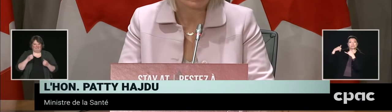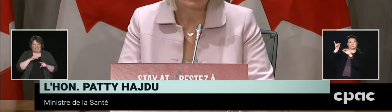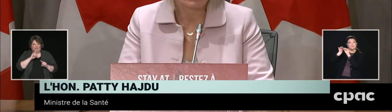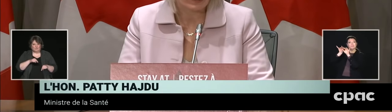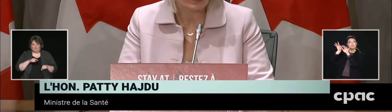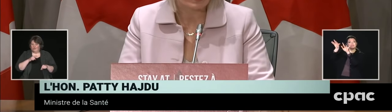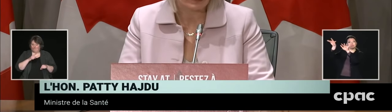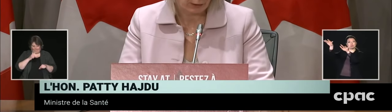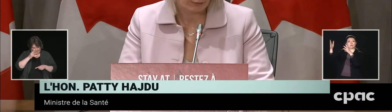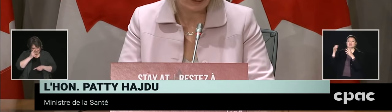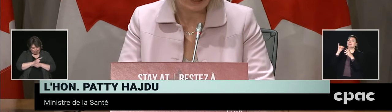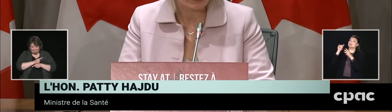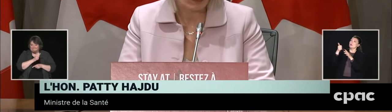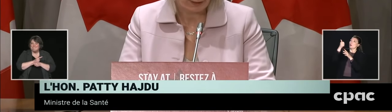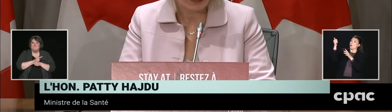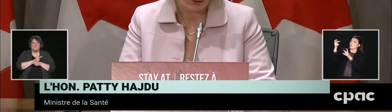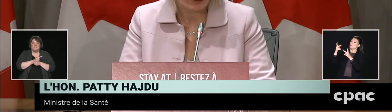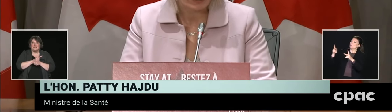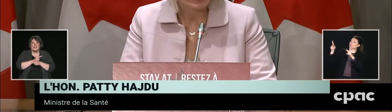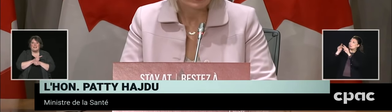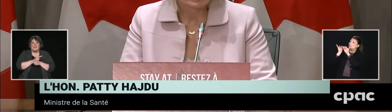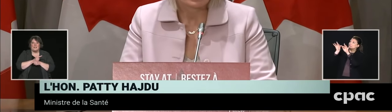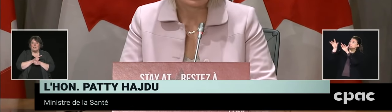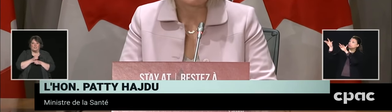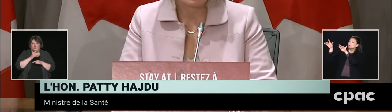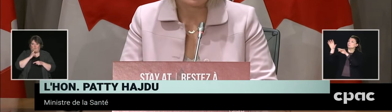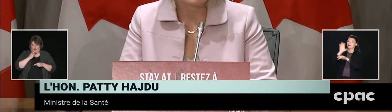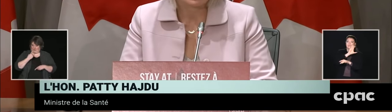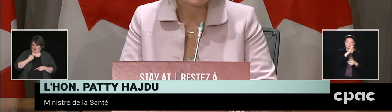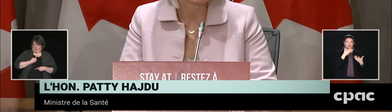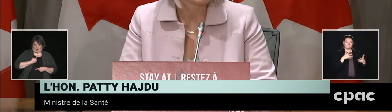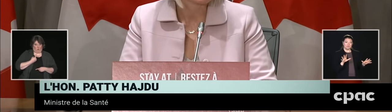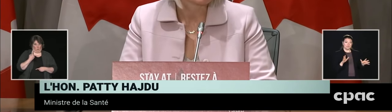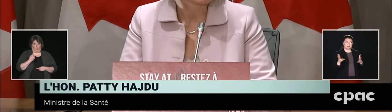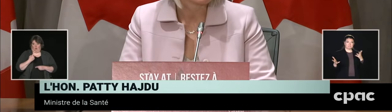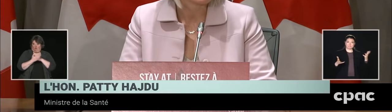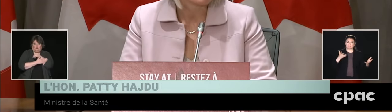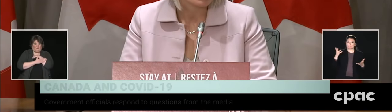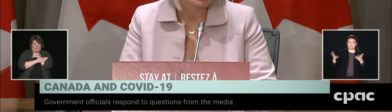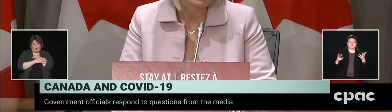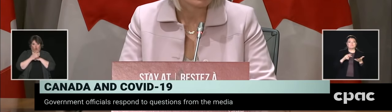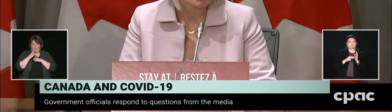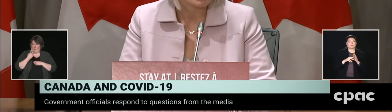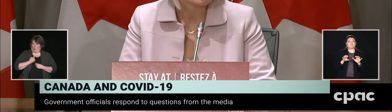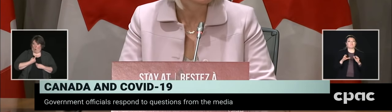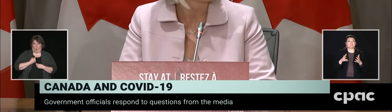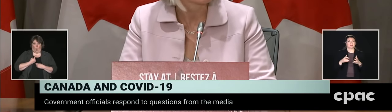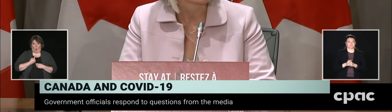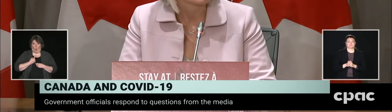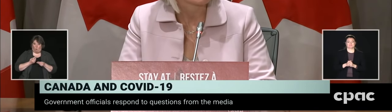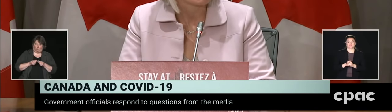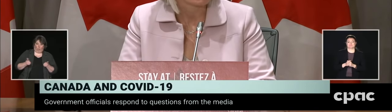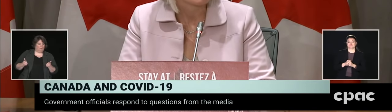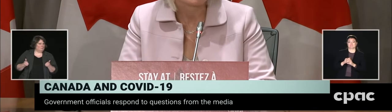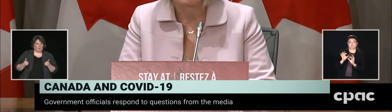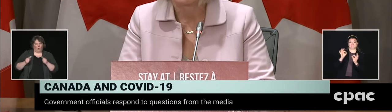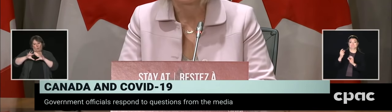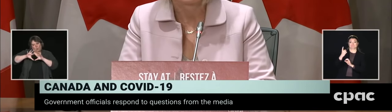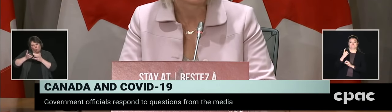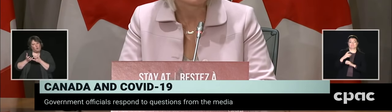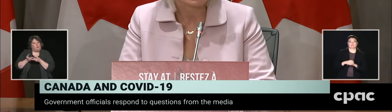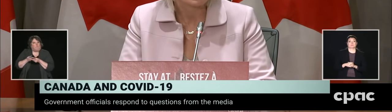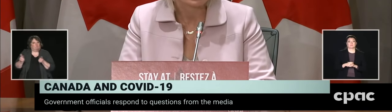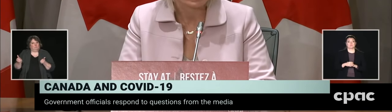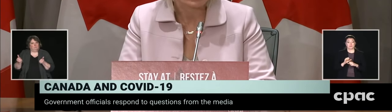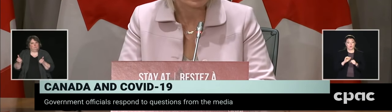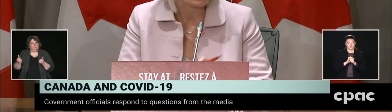we cannot fight this alone as one country. That, in fact, it has to be a global solution, and why it's so important that we work with partners